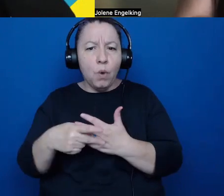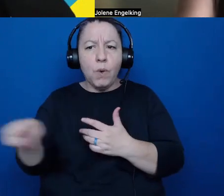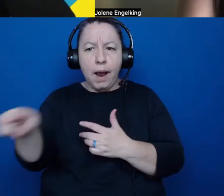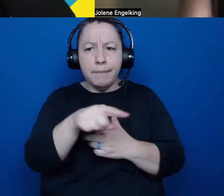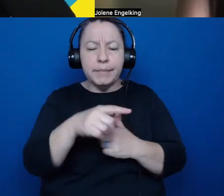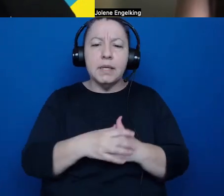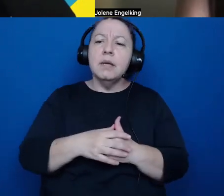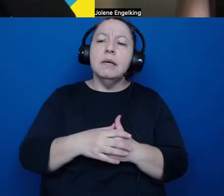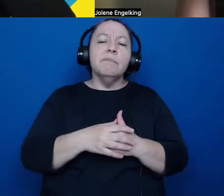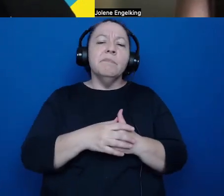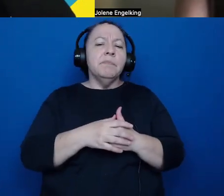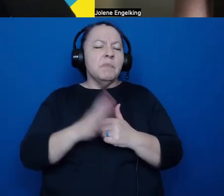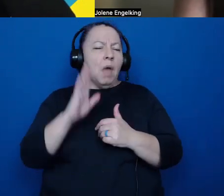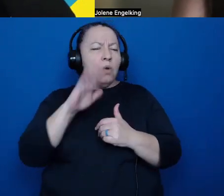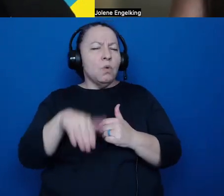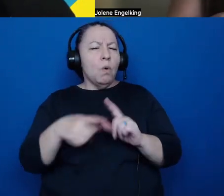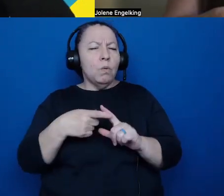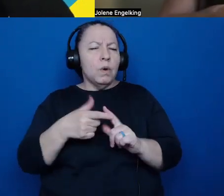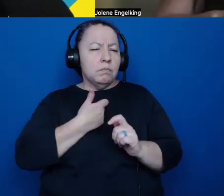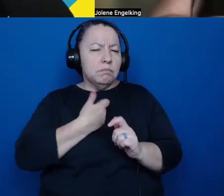know that when I was an advocate,